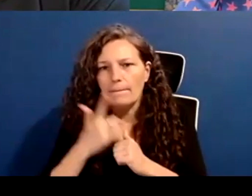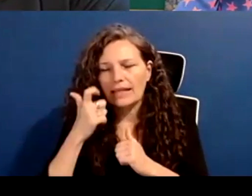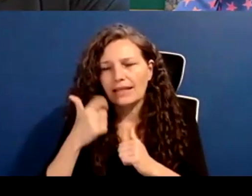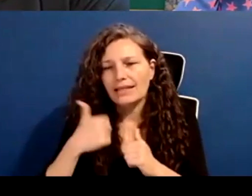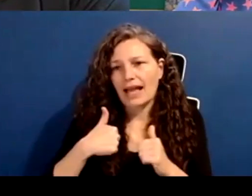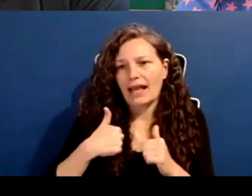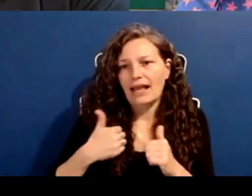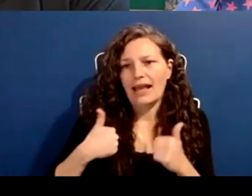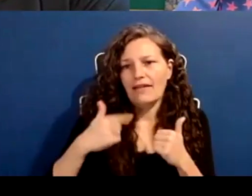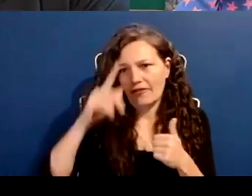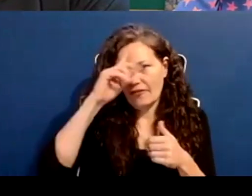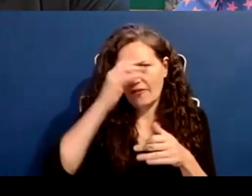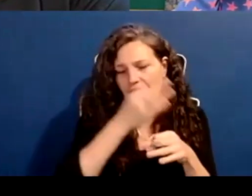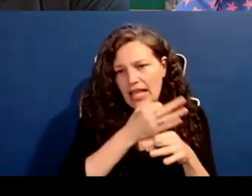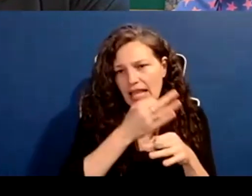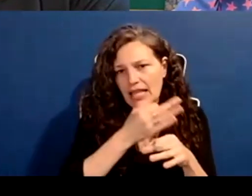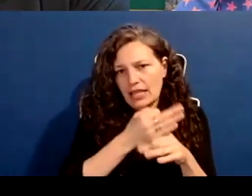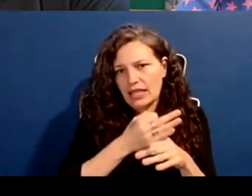to ensure